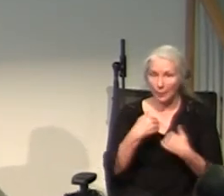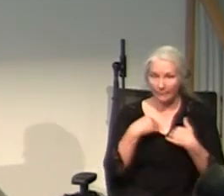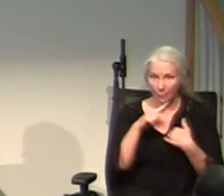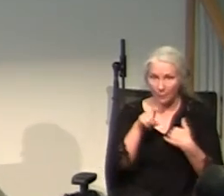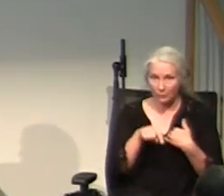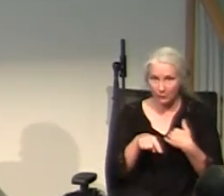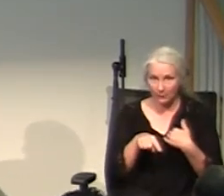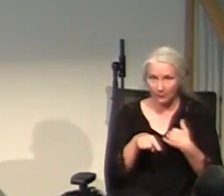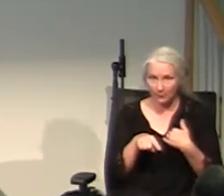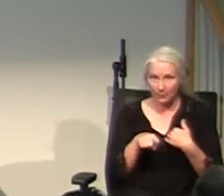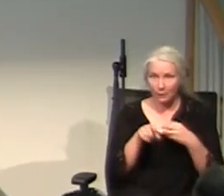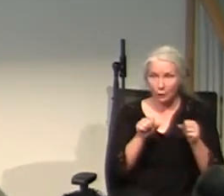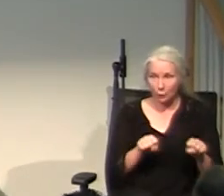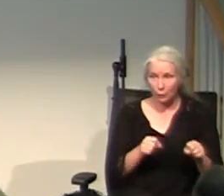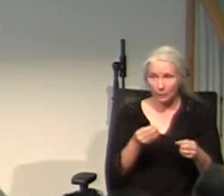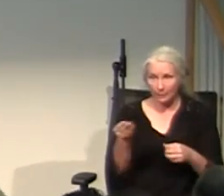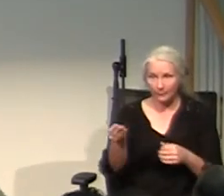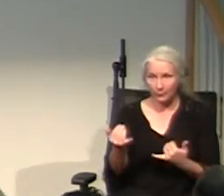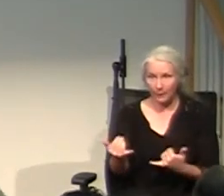and the brain gets the signal.